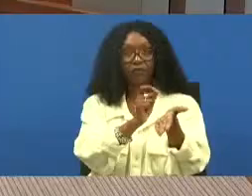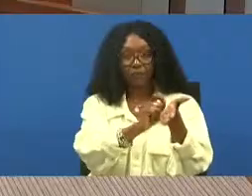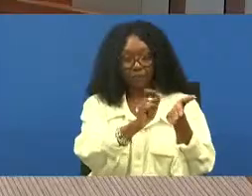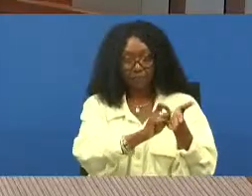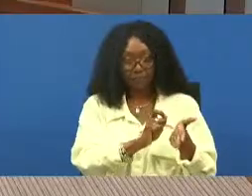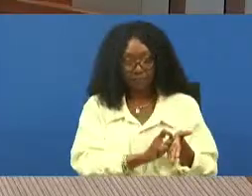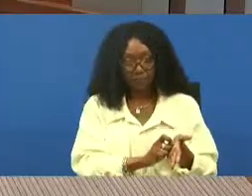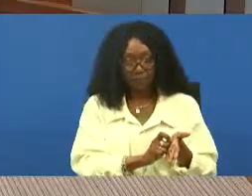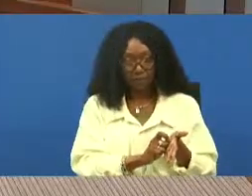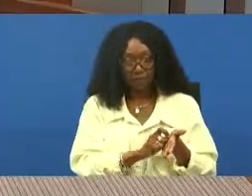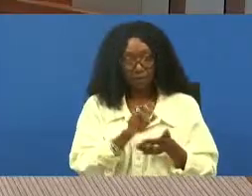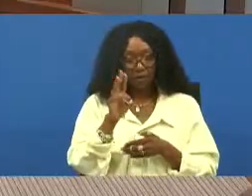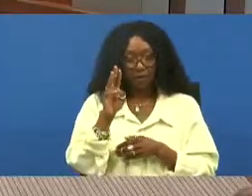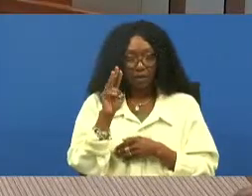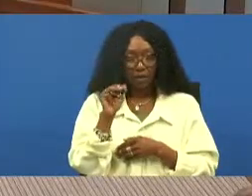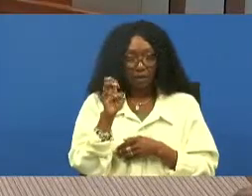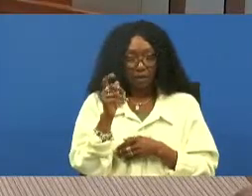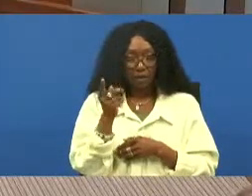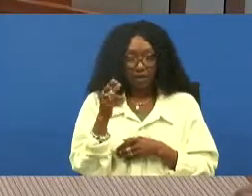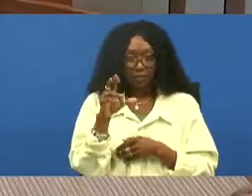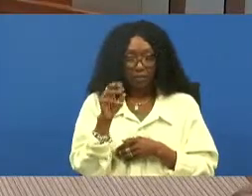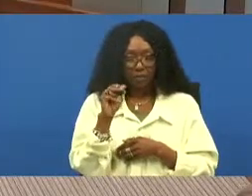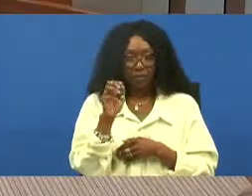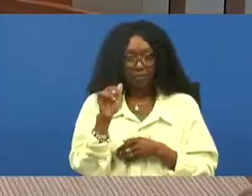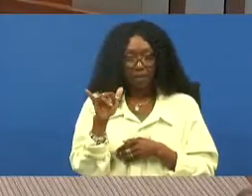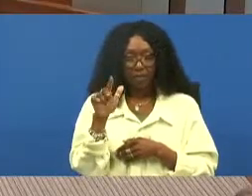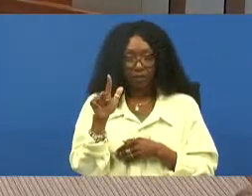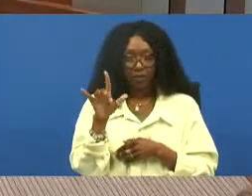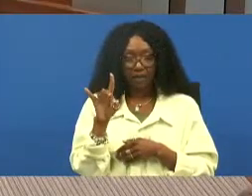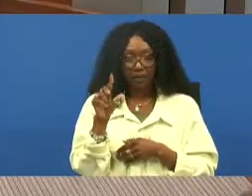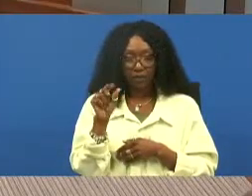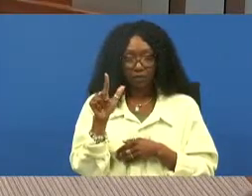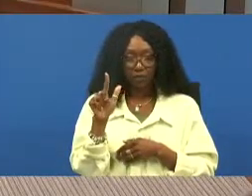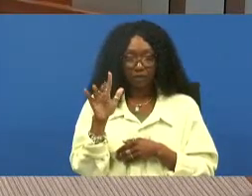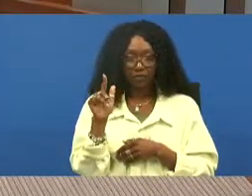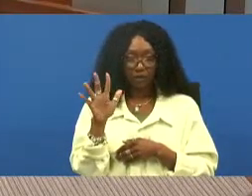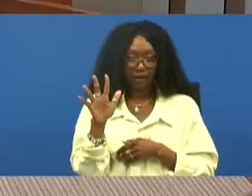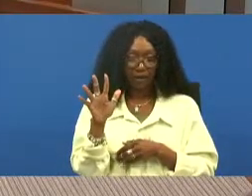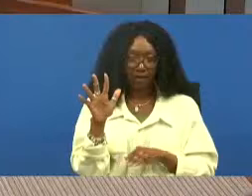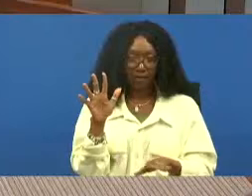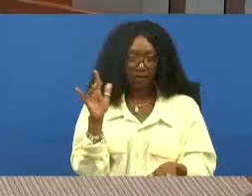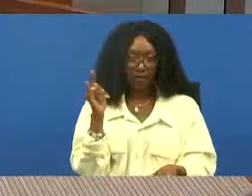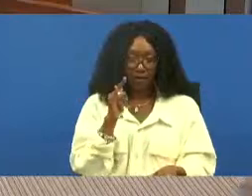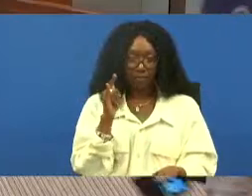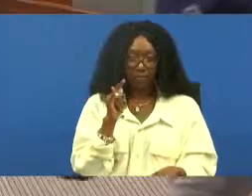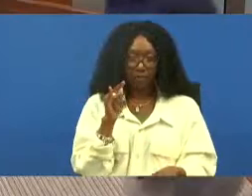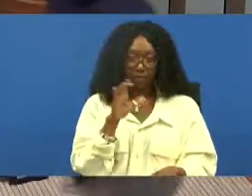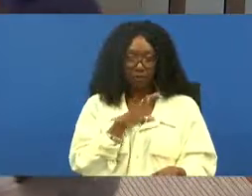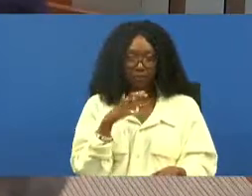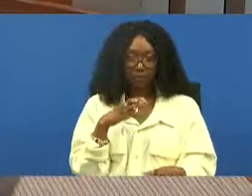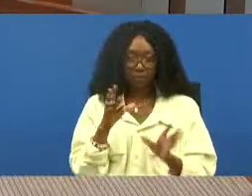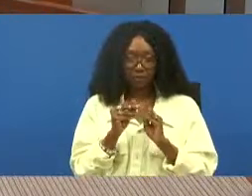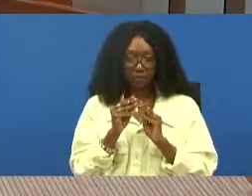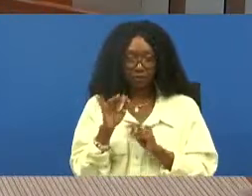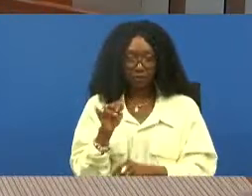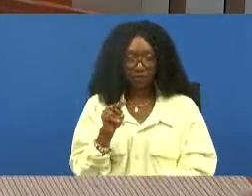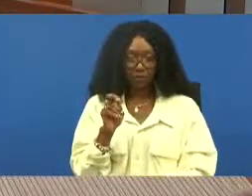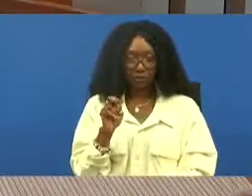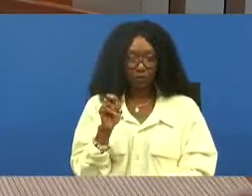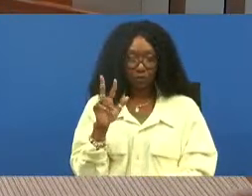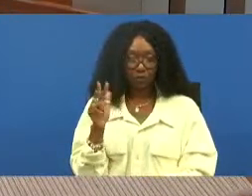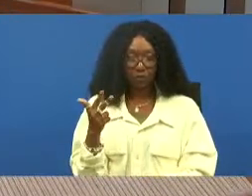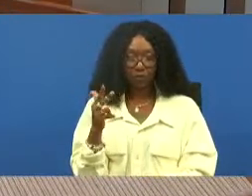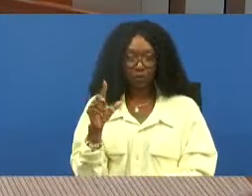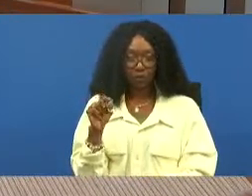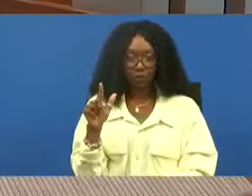Approval and adoption of minutes of the Metropolitan Council meeting of May 28, 2025, and the Greater Baton Rouge Airport Commission meeting, June 3rd, 2025, by the